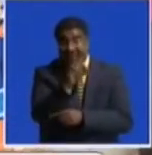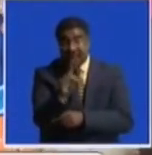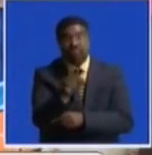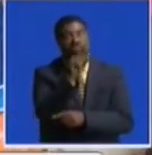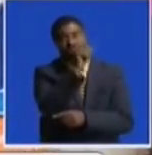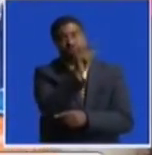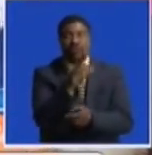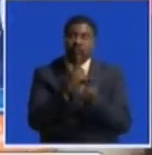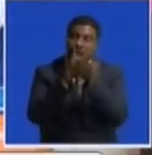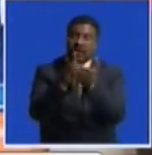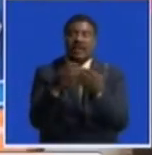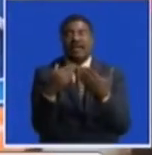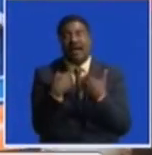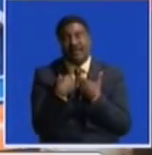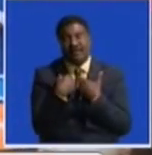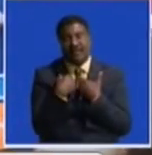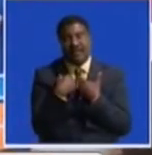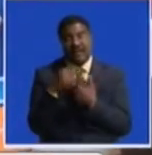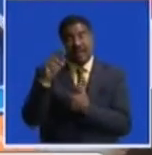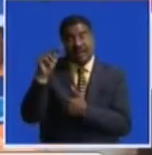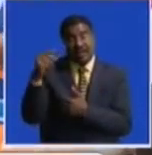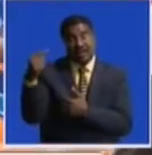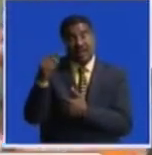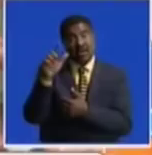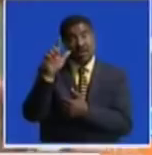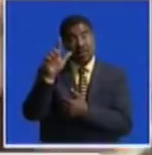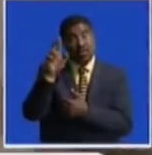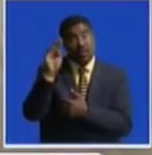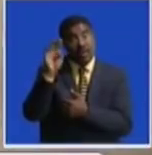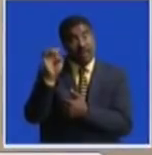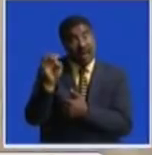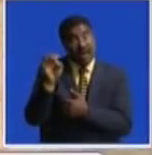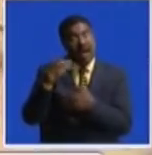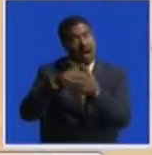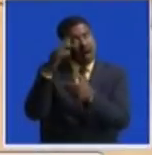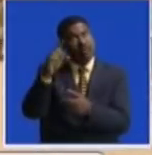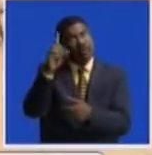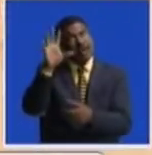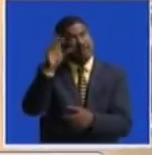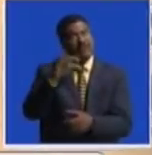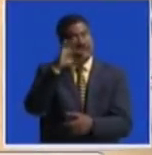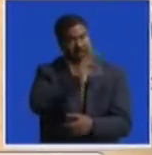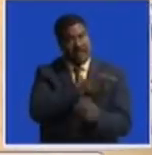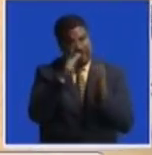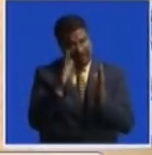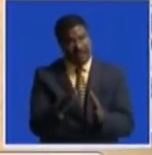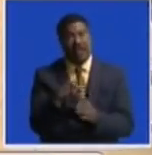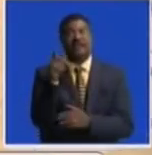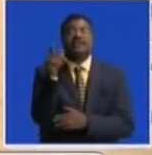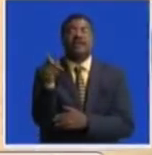UCZ. Mrs. Ngulube is just one of the 150 beneficiaries of this gesture from the